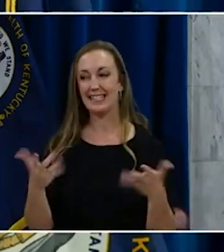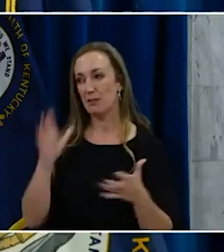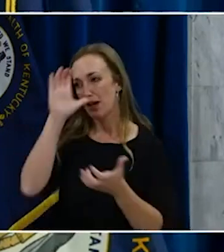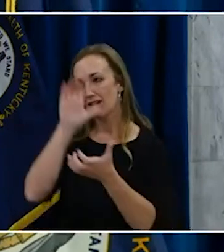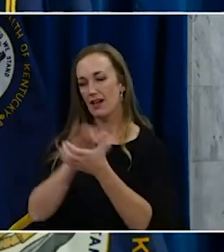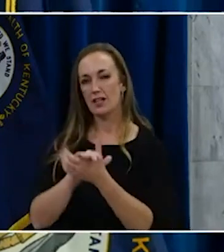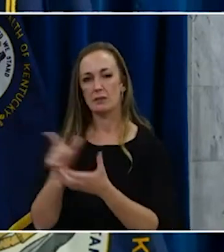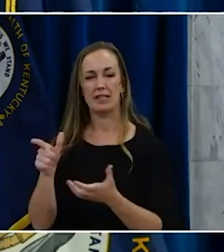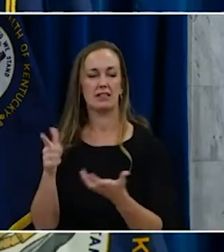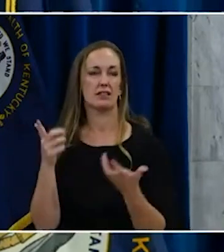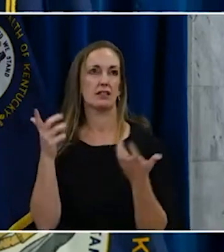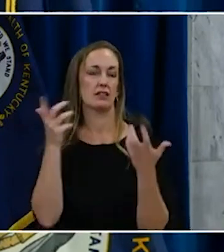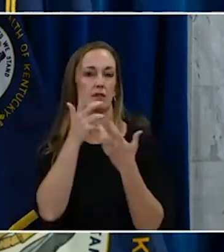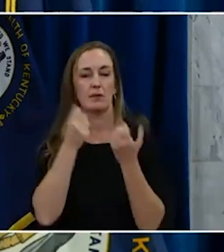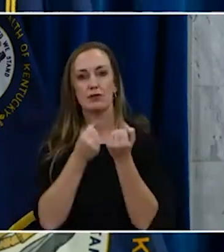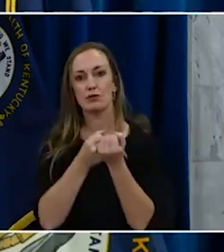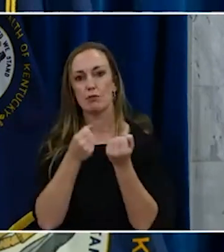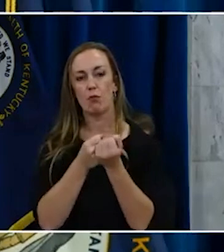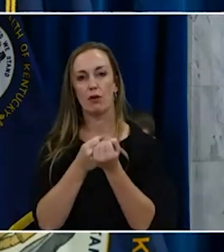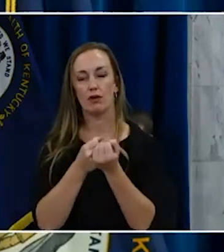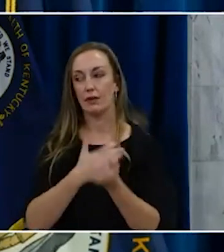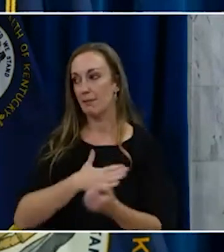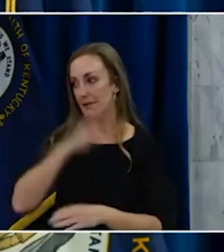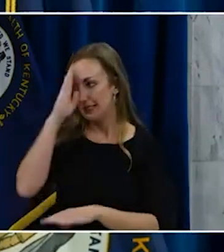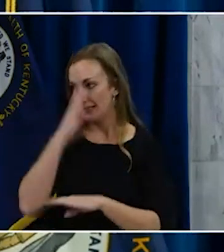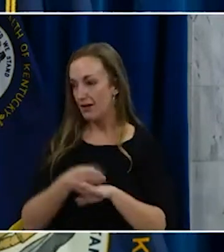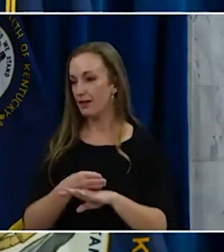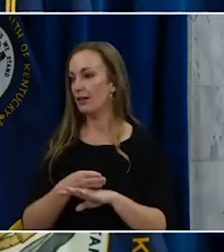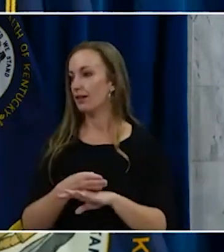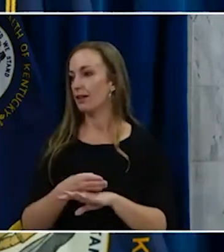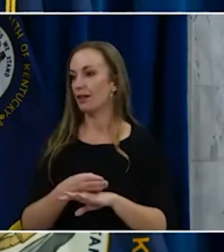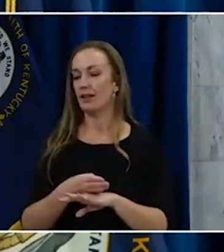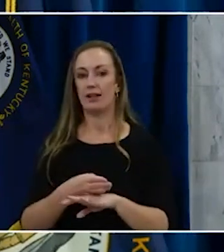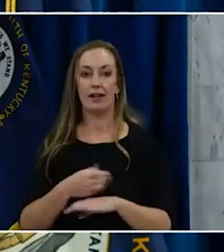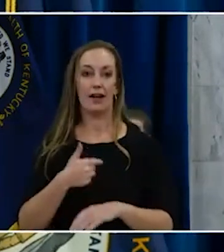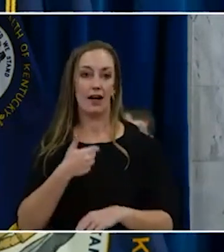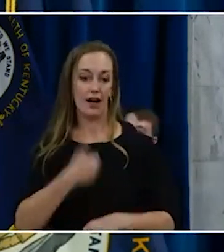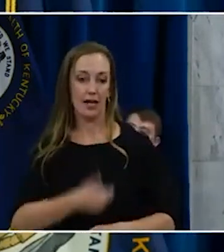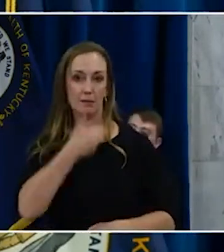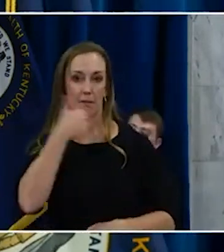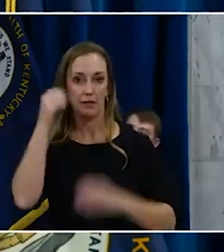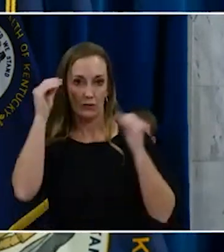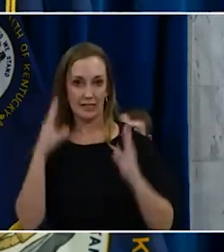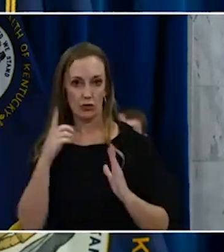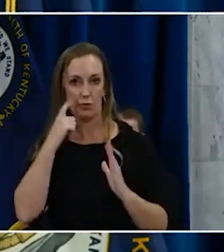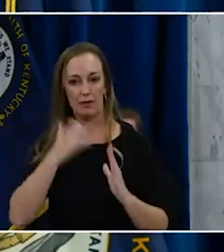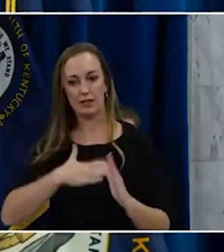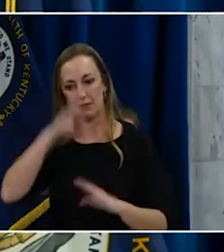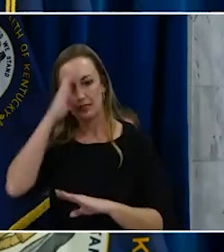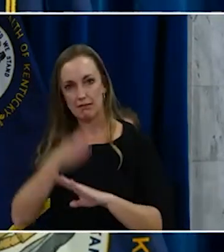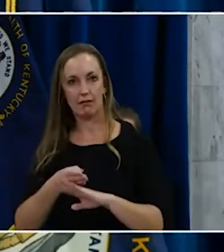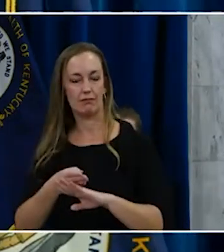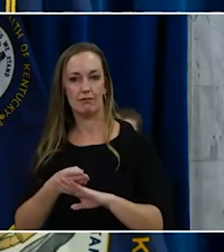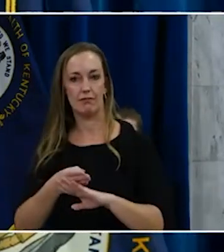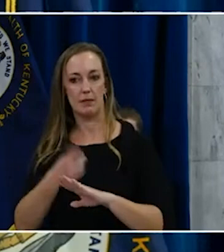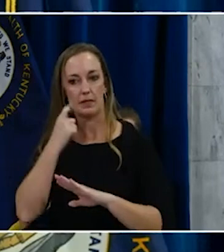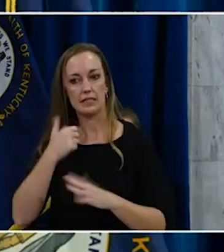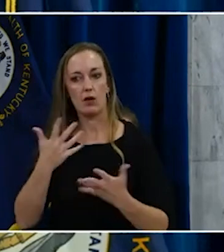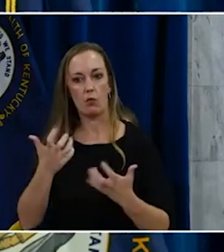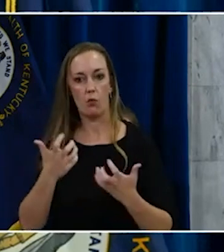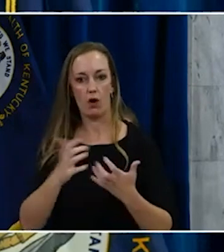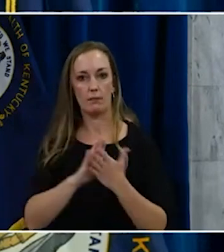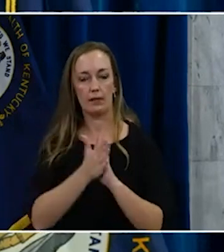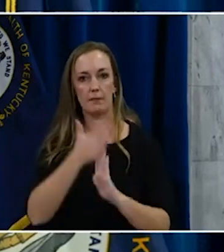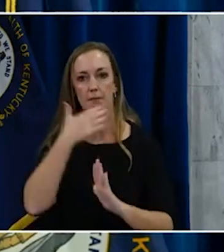husband, who has been an endless support, my son. I am a better teacher because of him, because I want to be the best